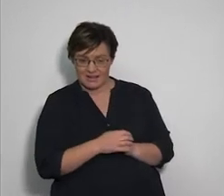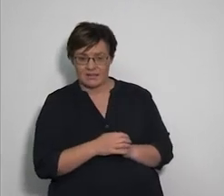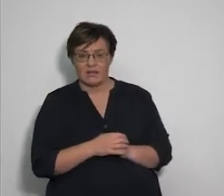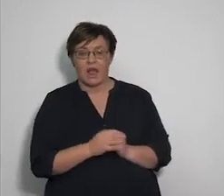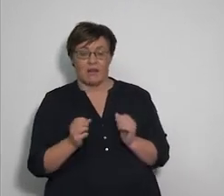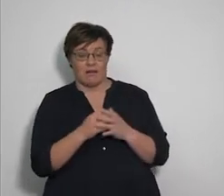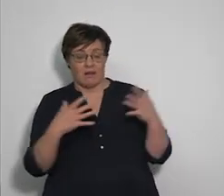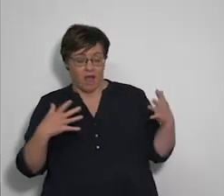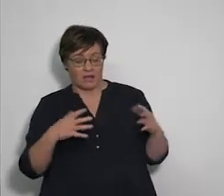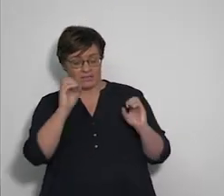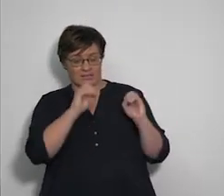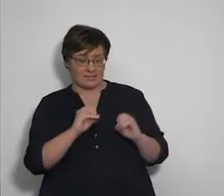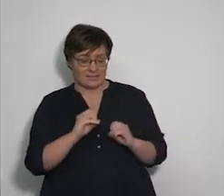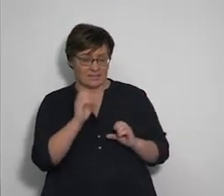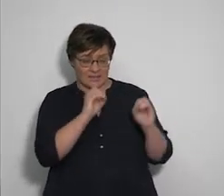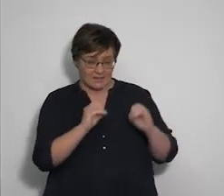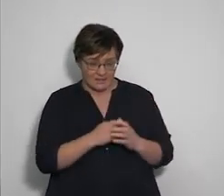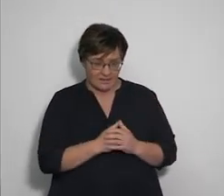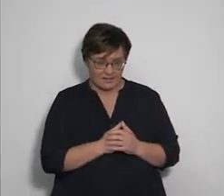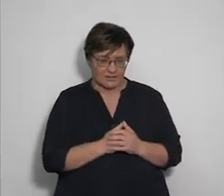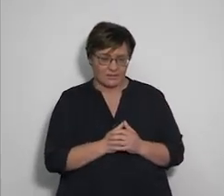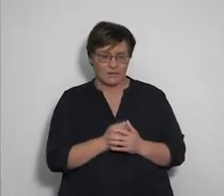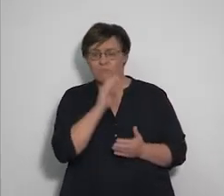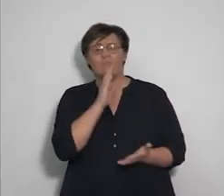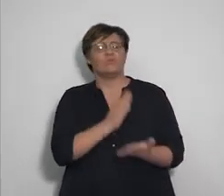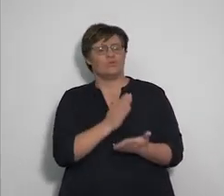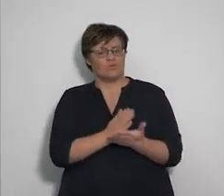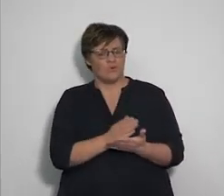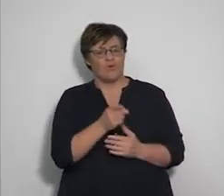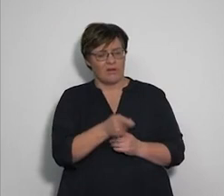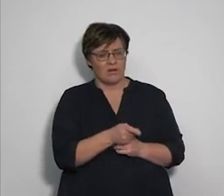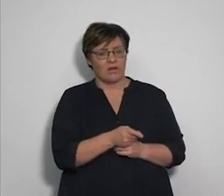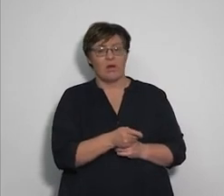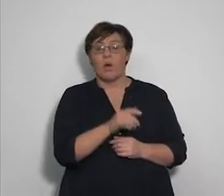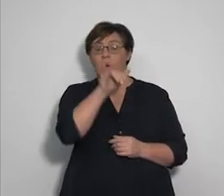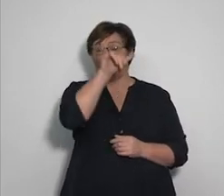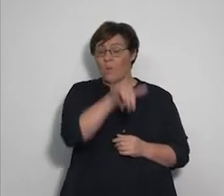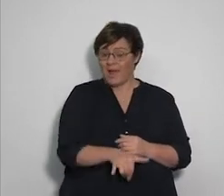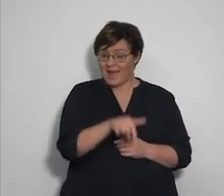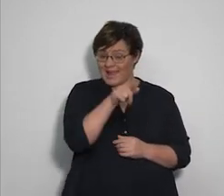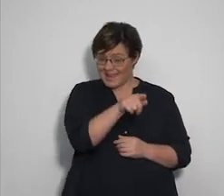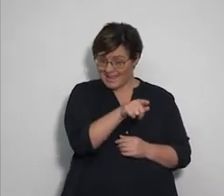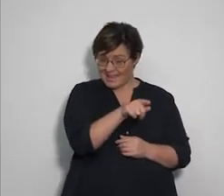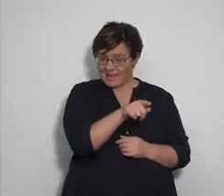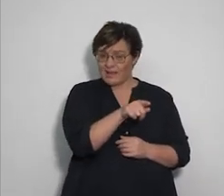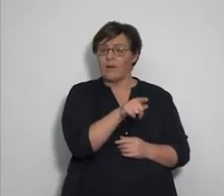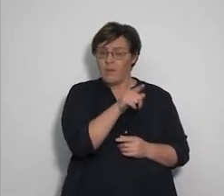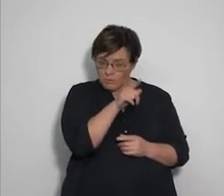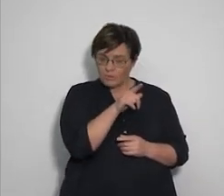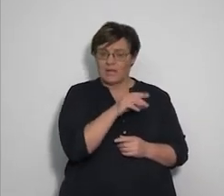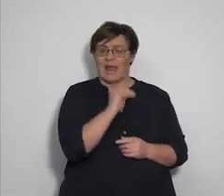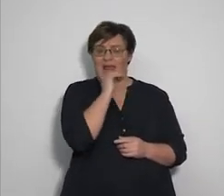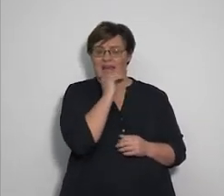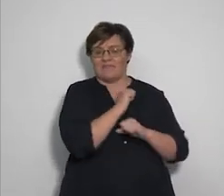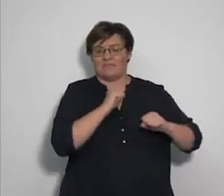cells and our largest number of yeast cells, and we must make sure that our y-axis is going